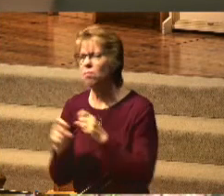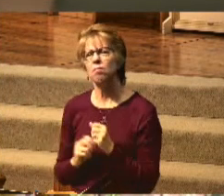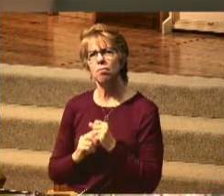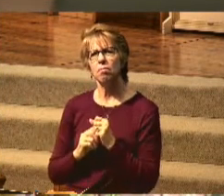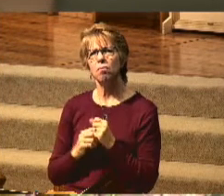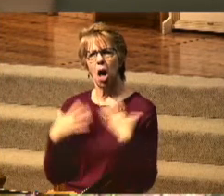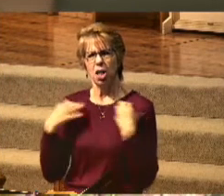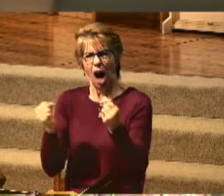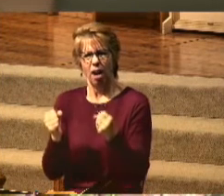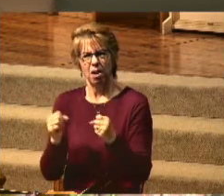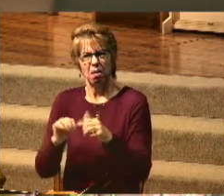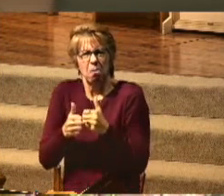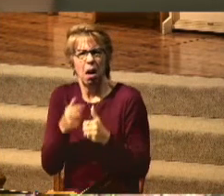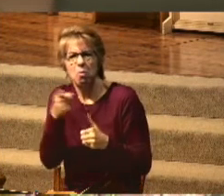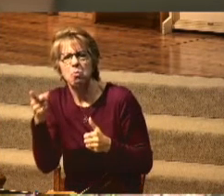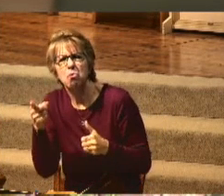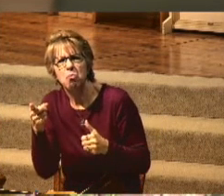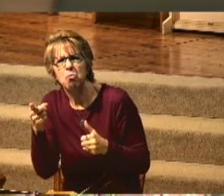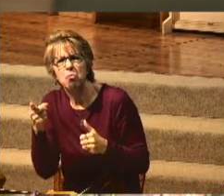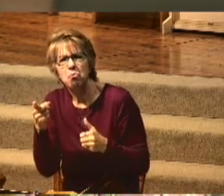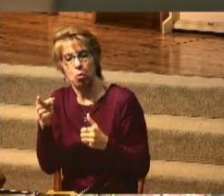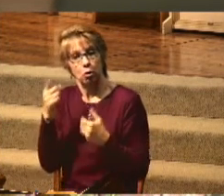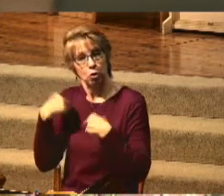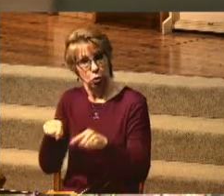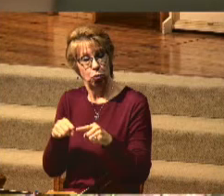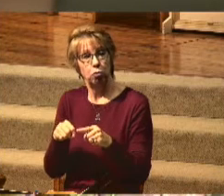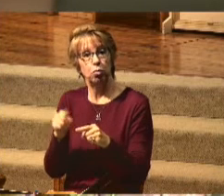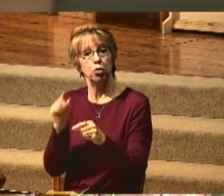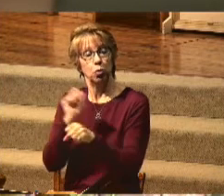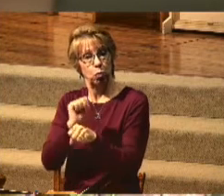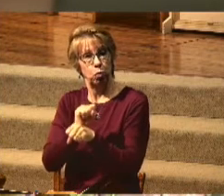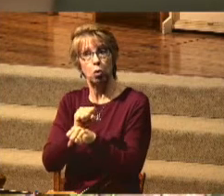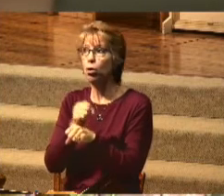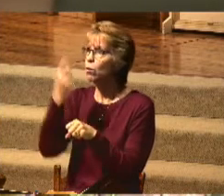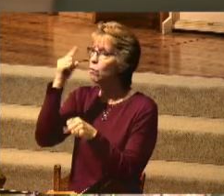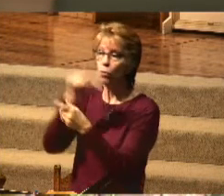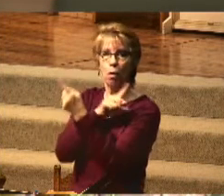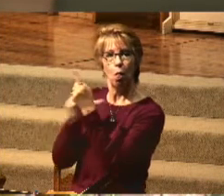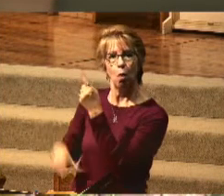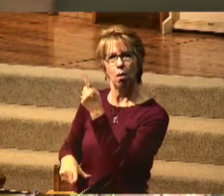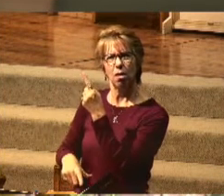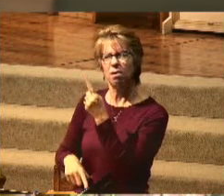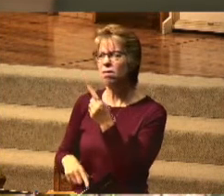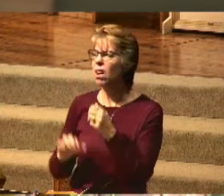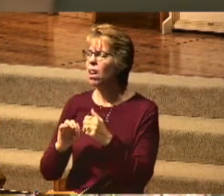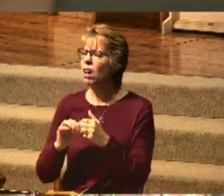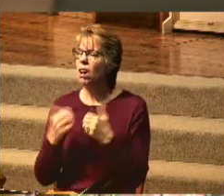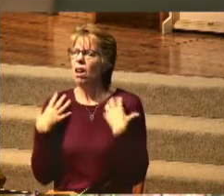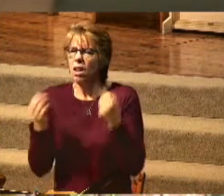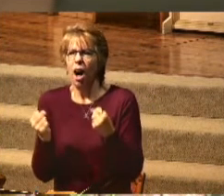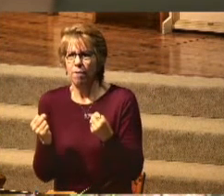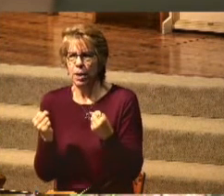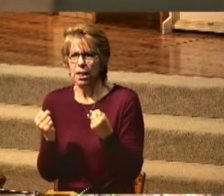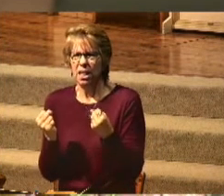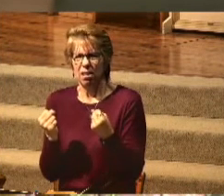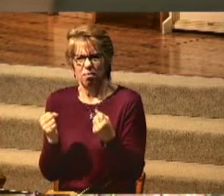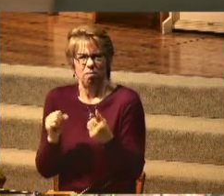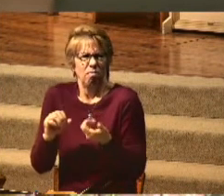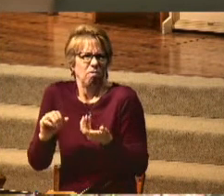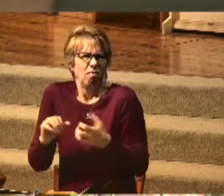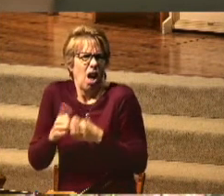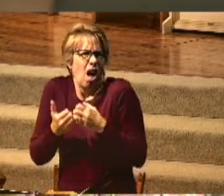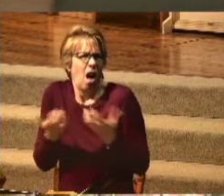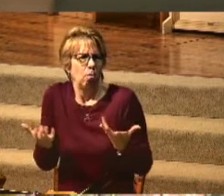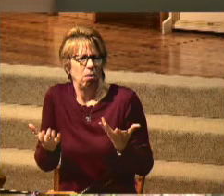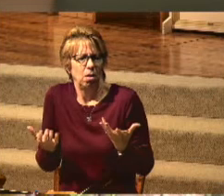confident are you in the Lord's word? How confident are you? Can you walk through the valley of the shadow of